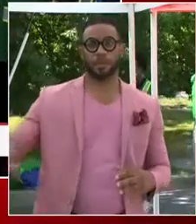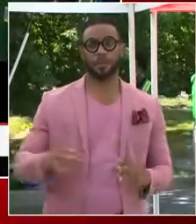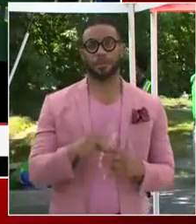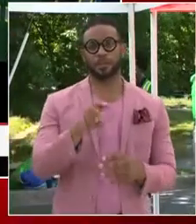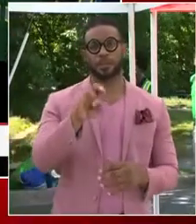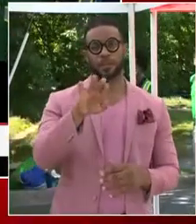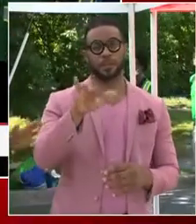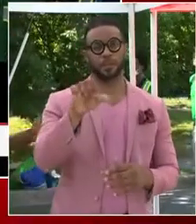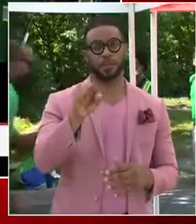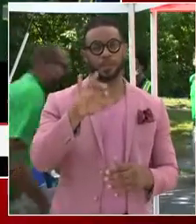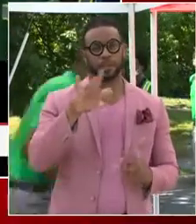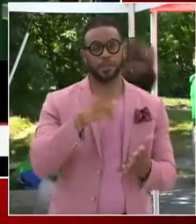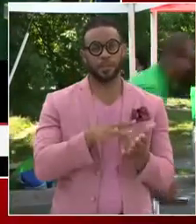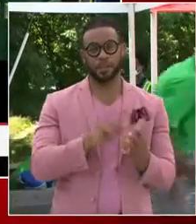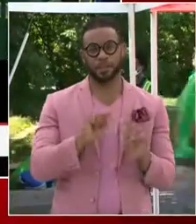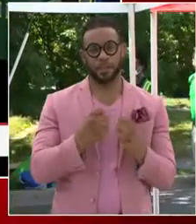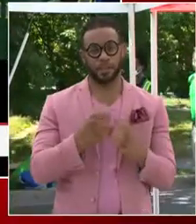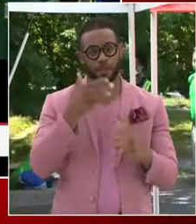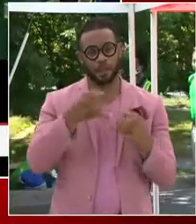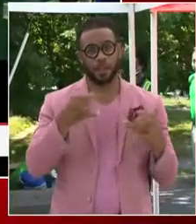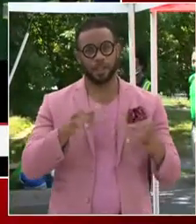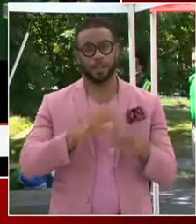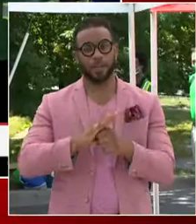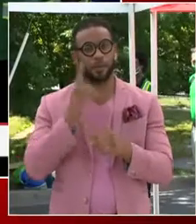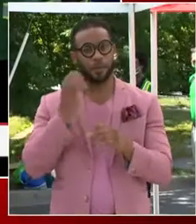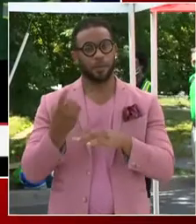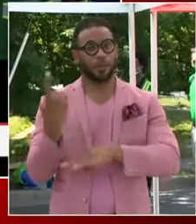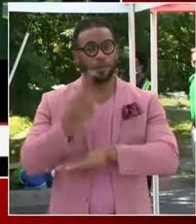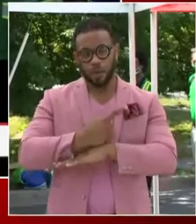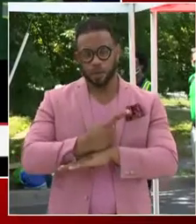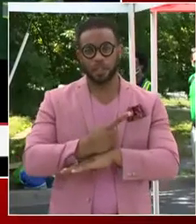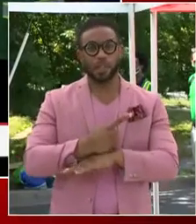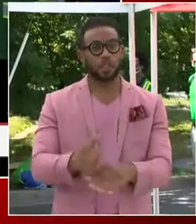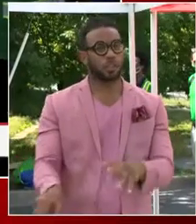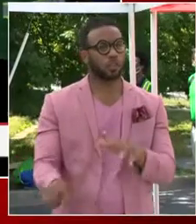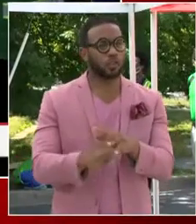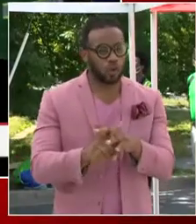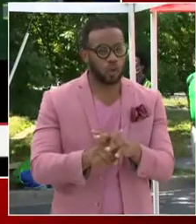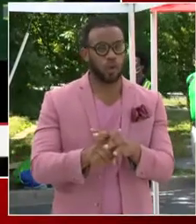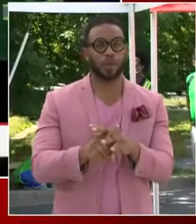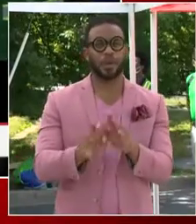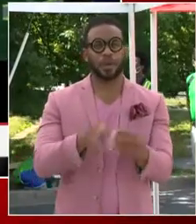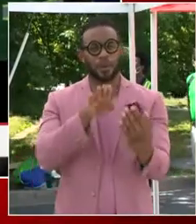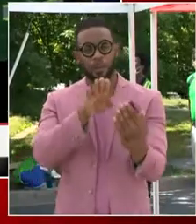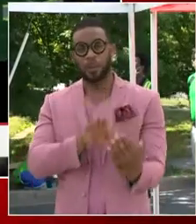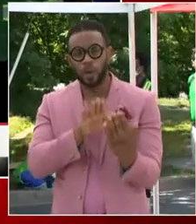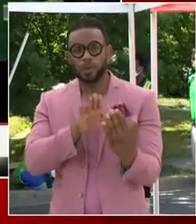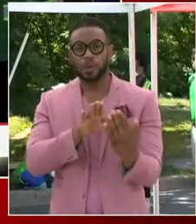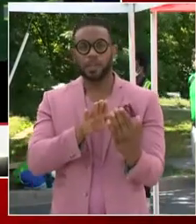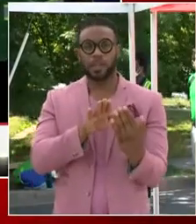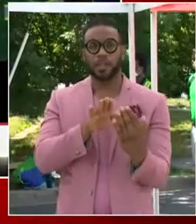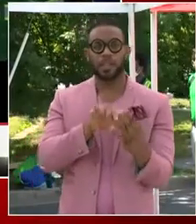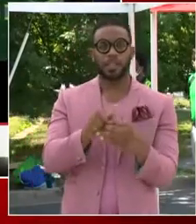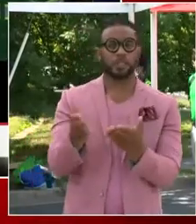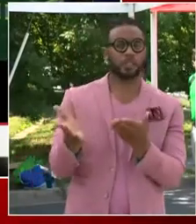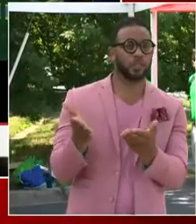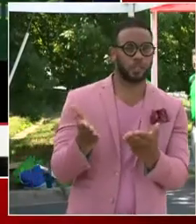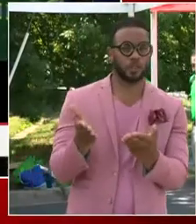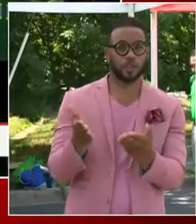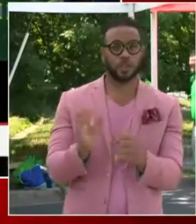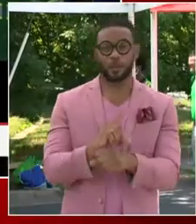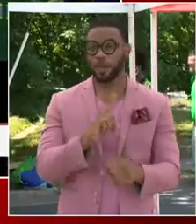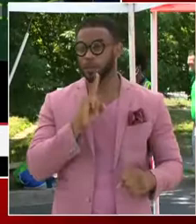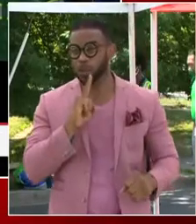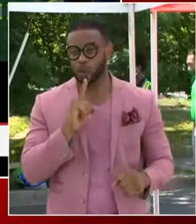on the front lines of this pandemic from day one, showing up in person, in service,